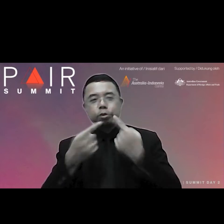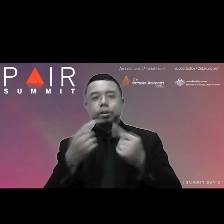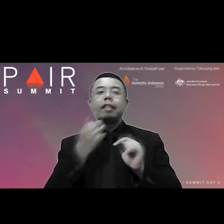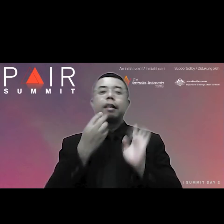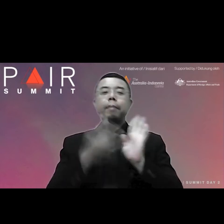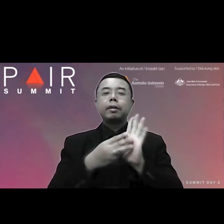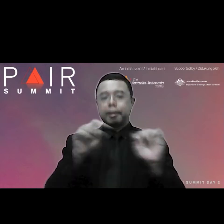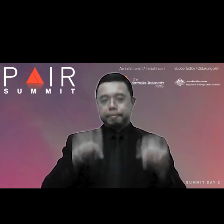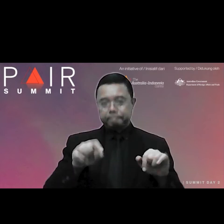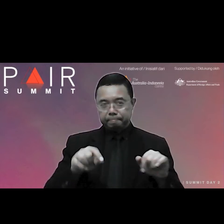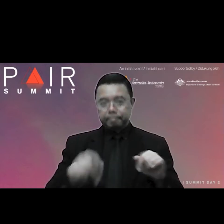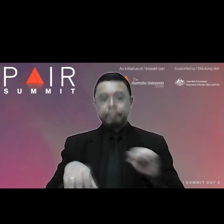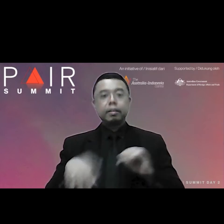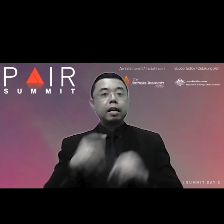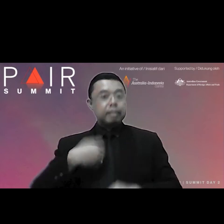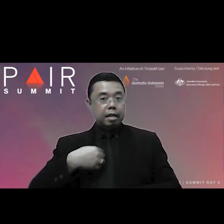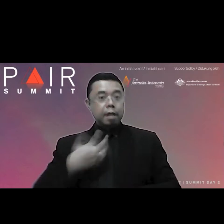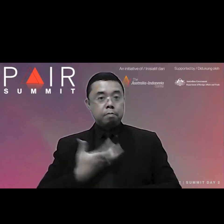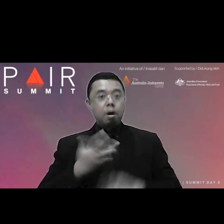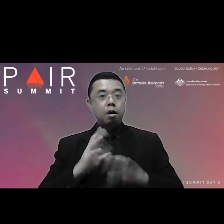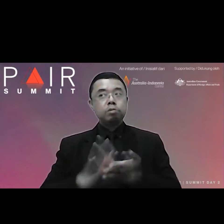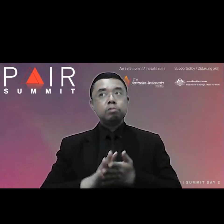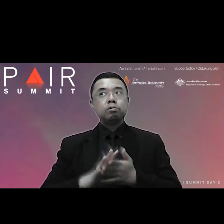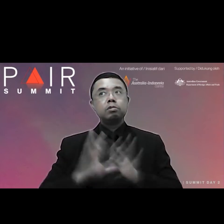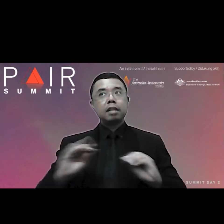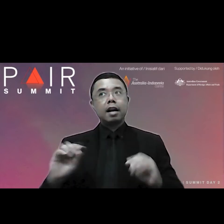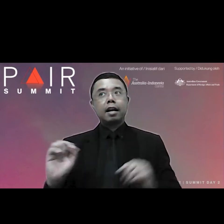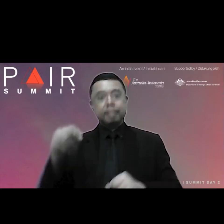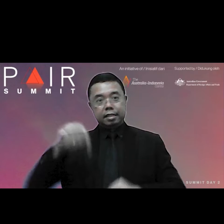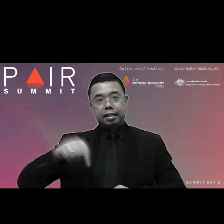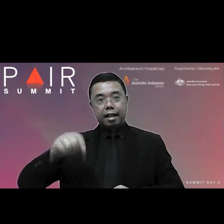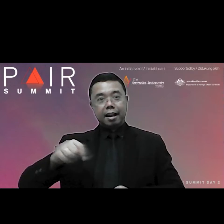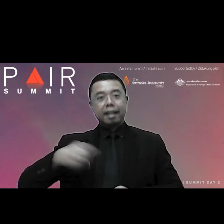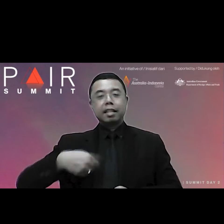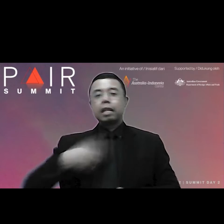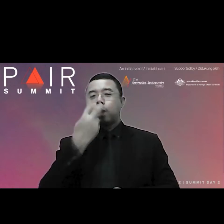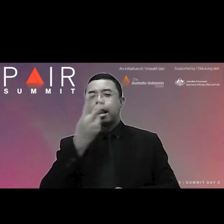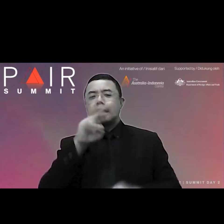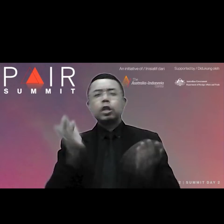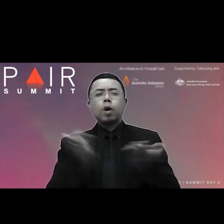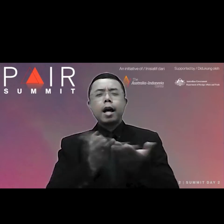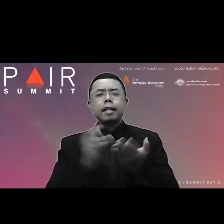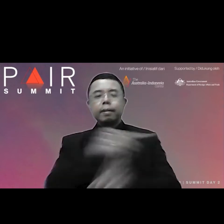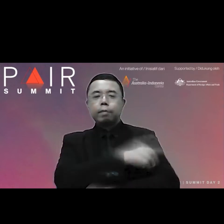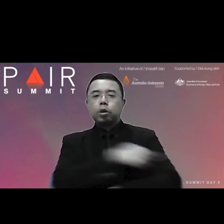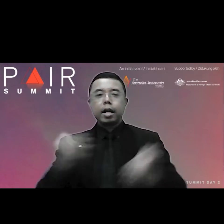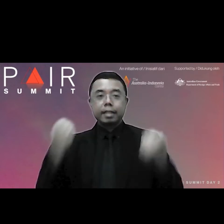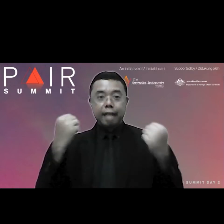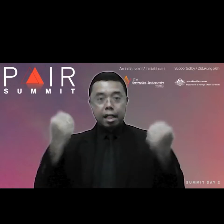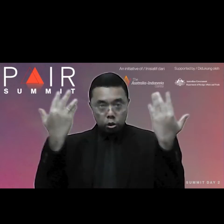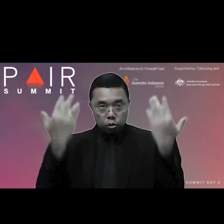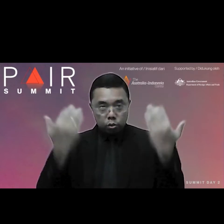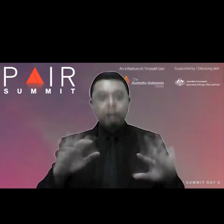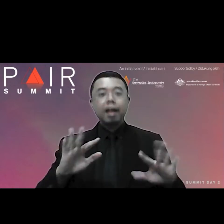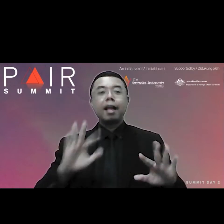the start just break it up into looking at the healthcare workers and their situation, and then we'll look more specifically at the healthcare messaging,